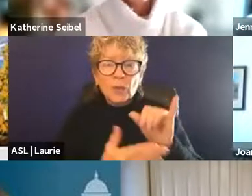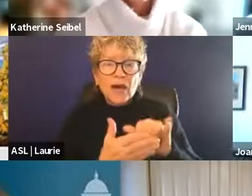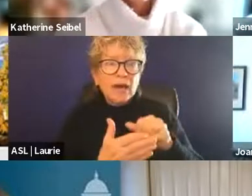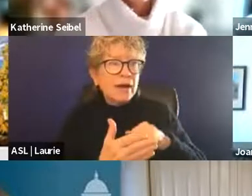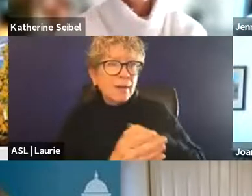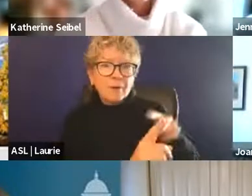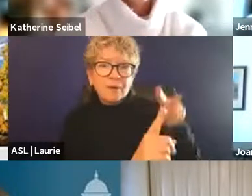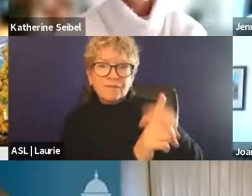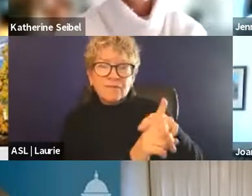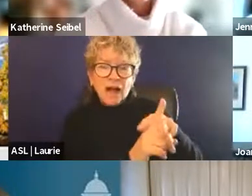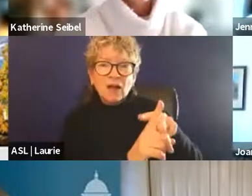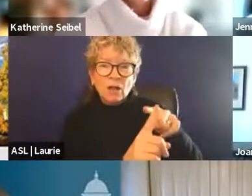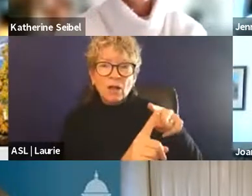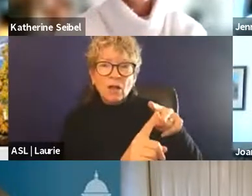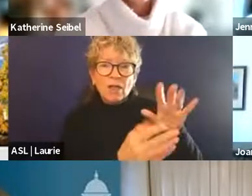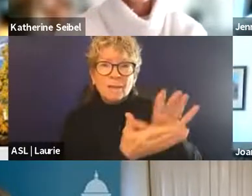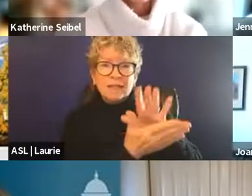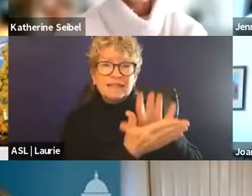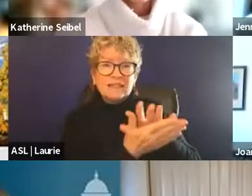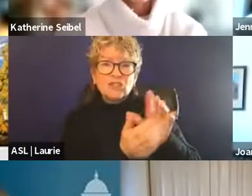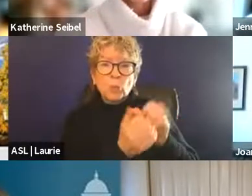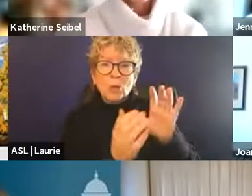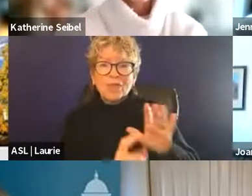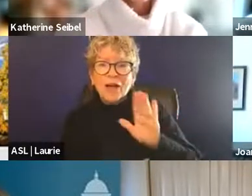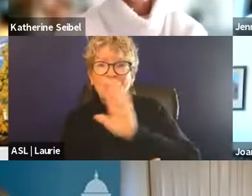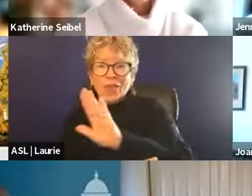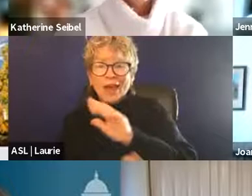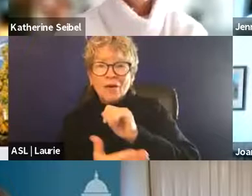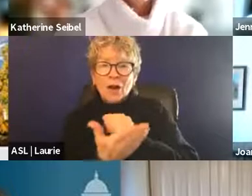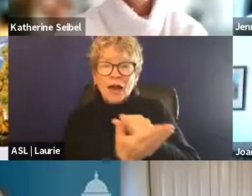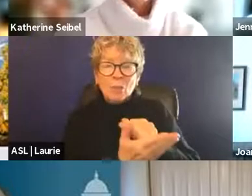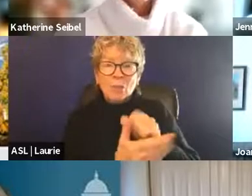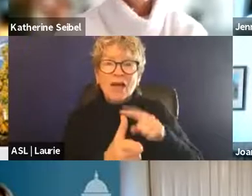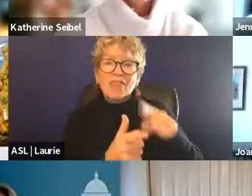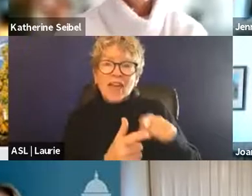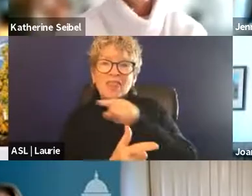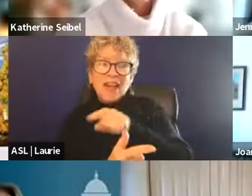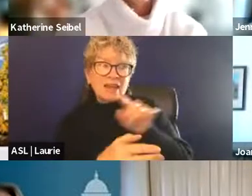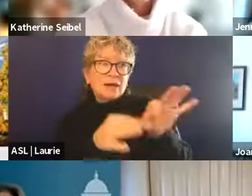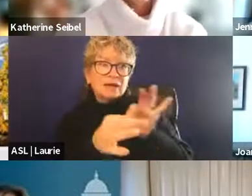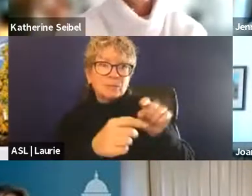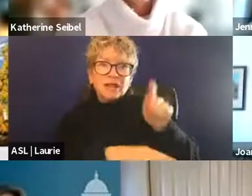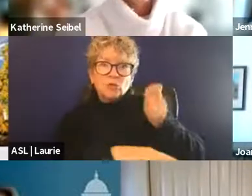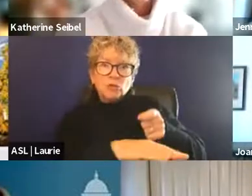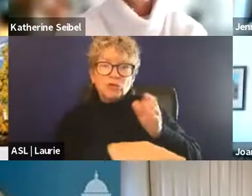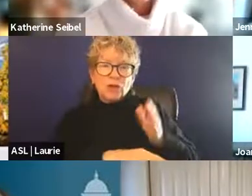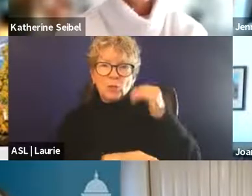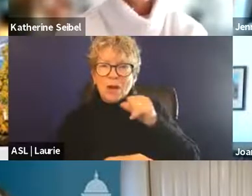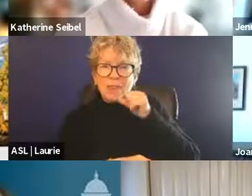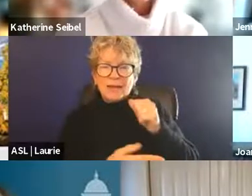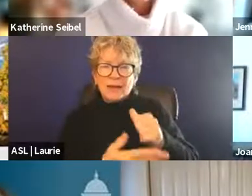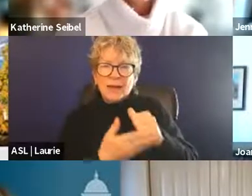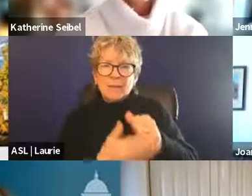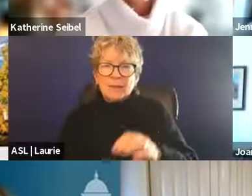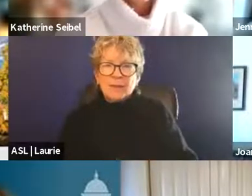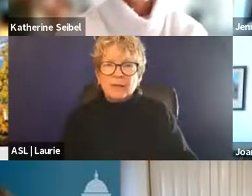petition without their help. And they could tell the judge why they didn't do their job or they didn't help me. And they did